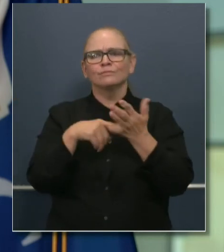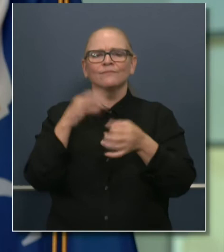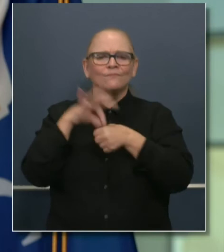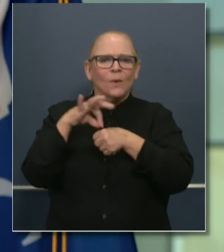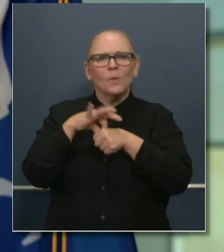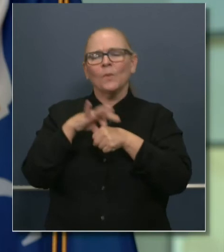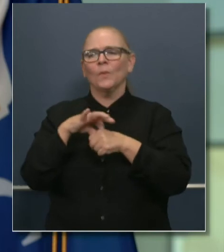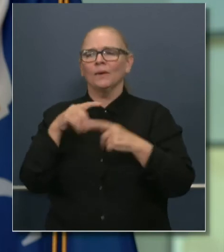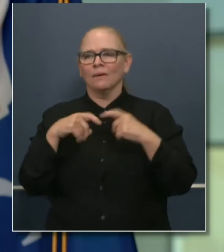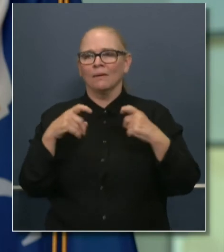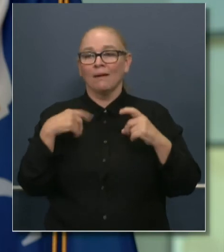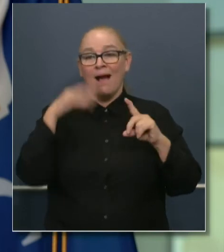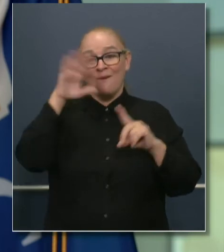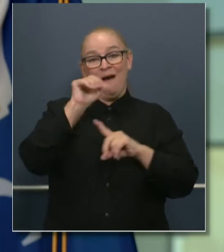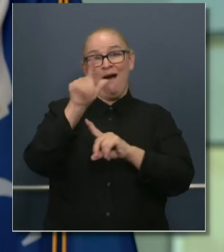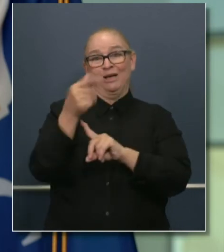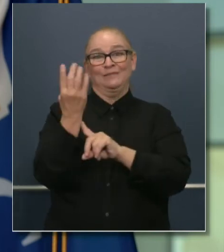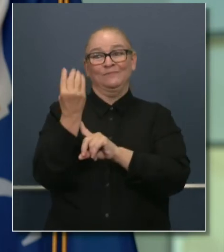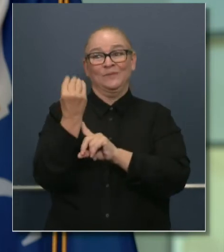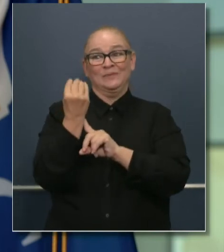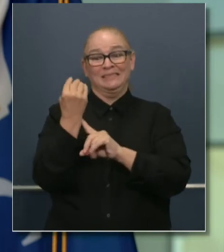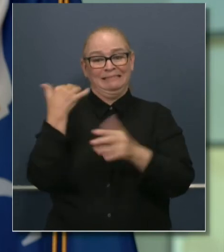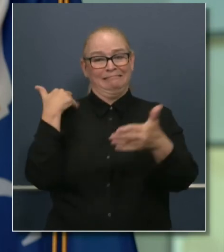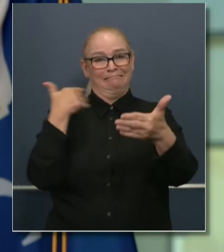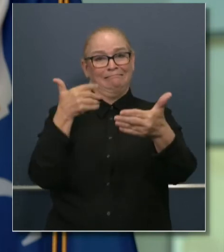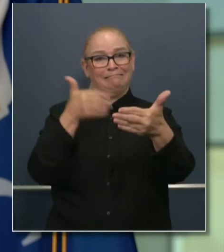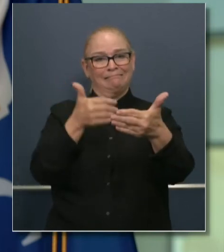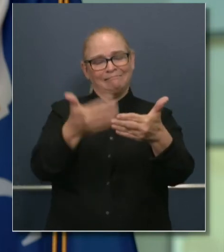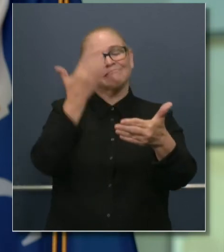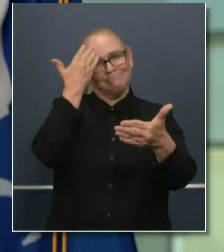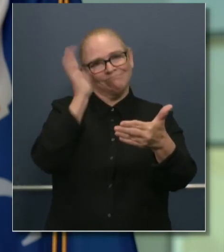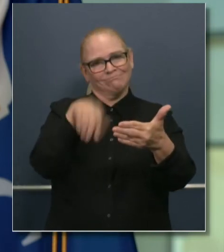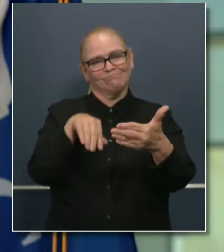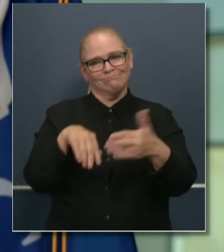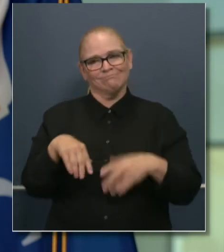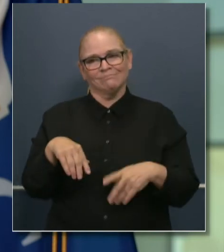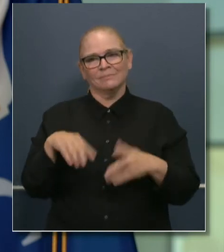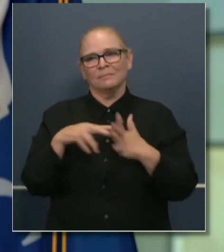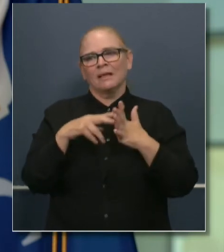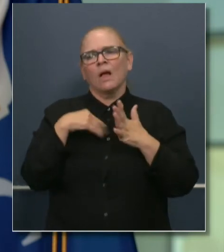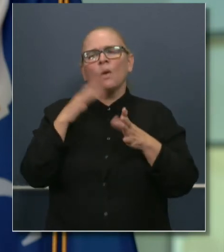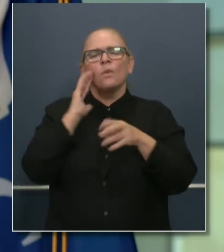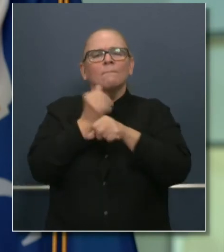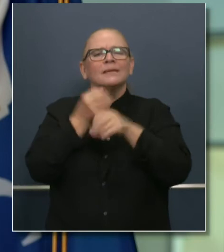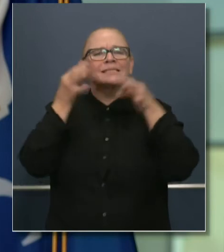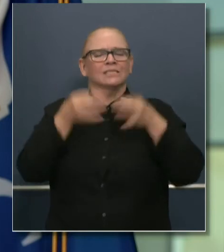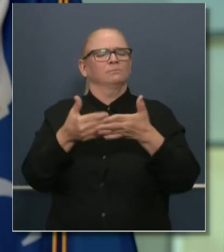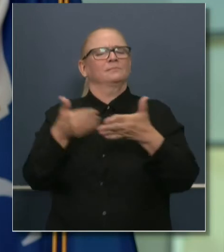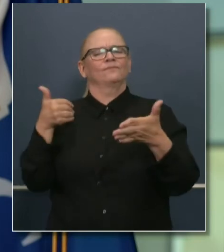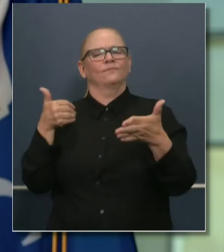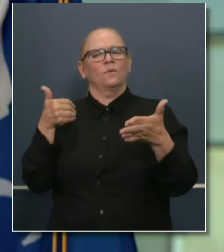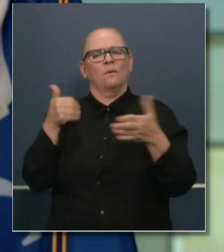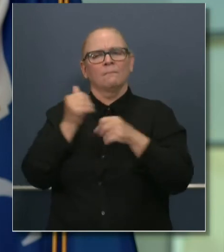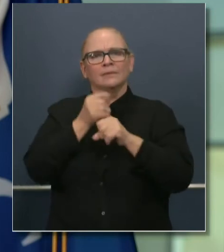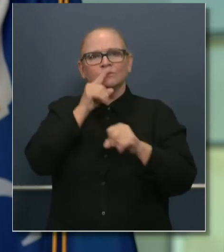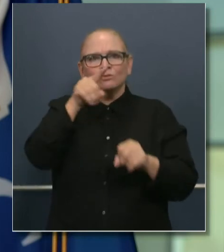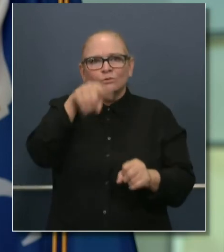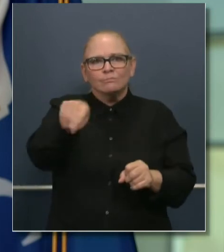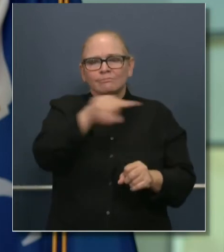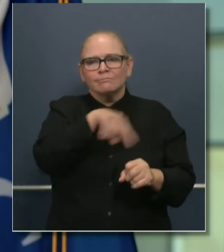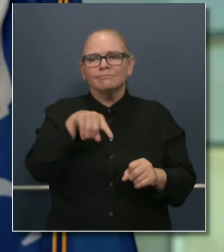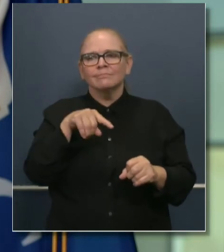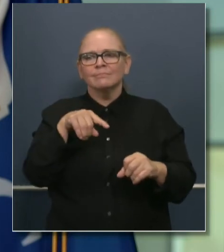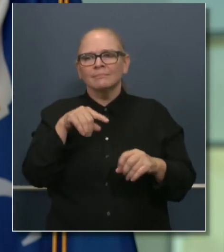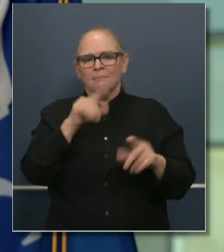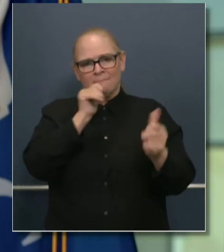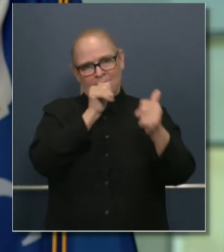August 14th clock, as it relates to the Judicial Council's decision to put this back in the hands of the legislature and